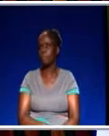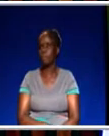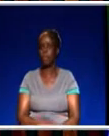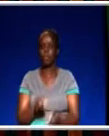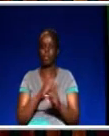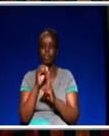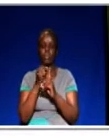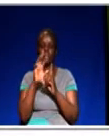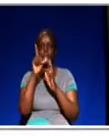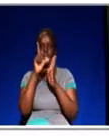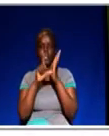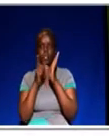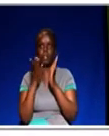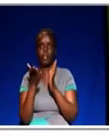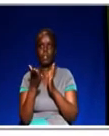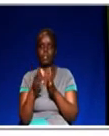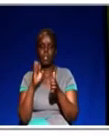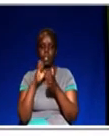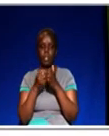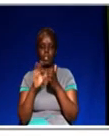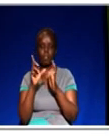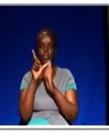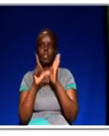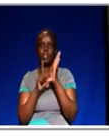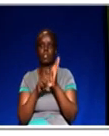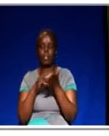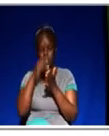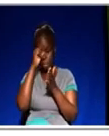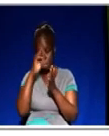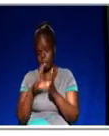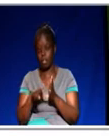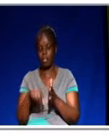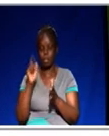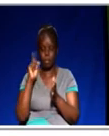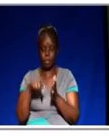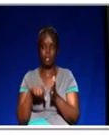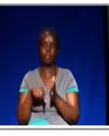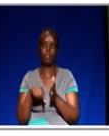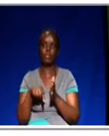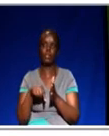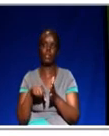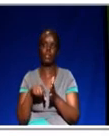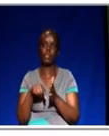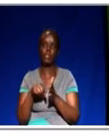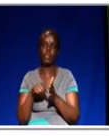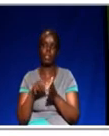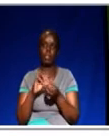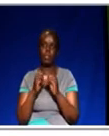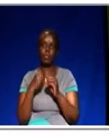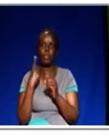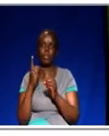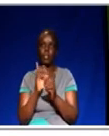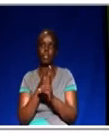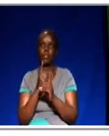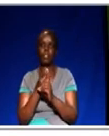Objectives of the lesson. By the end of the lesson, the learner should be able to, number one, differentiate